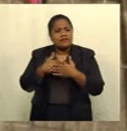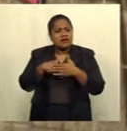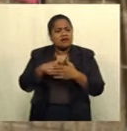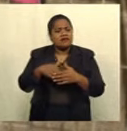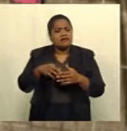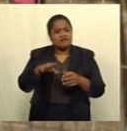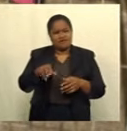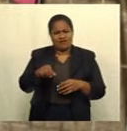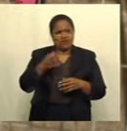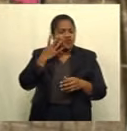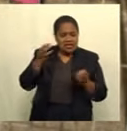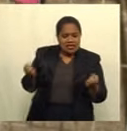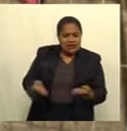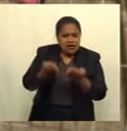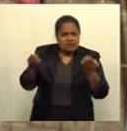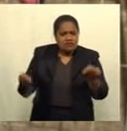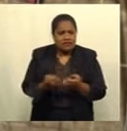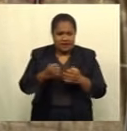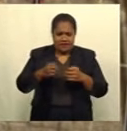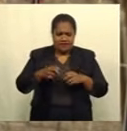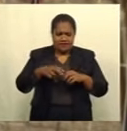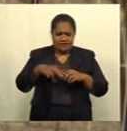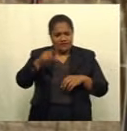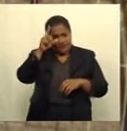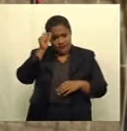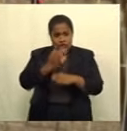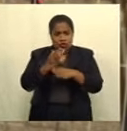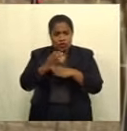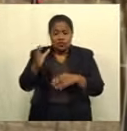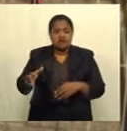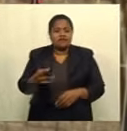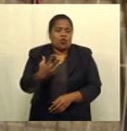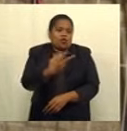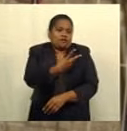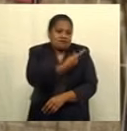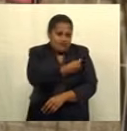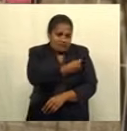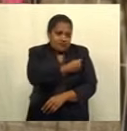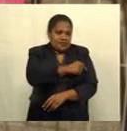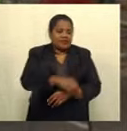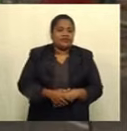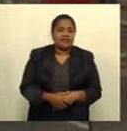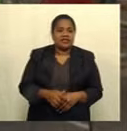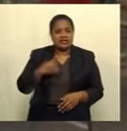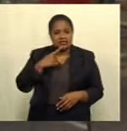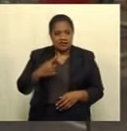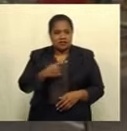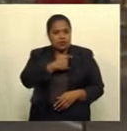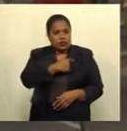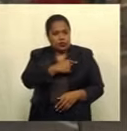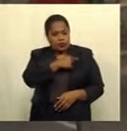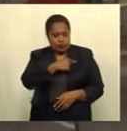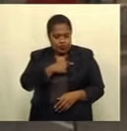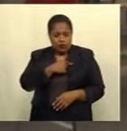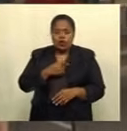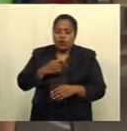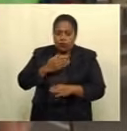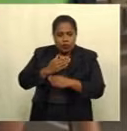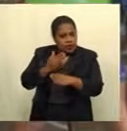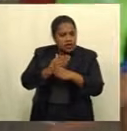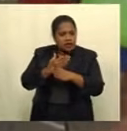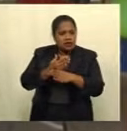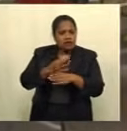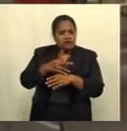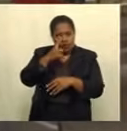encouraging Fijian workers to get vaccinated. Bala says the government has dedicated its effort to advance a